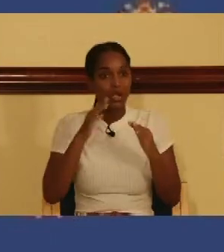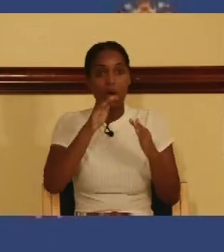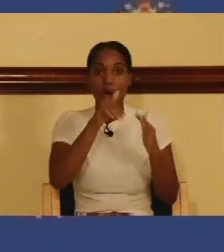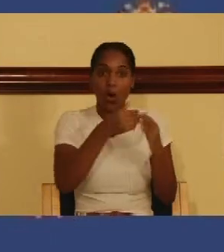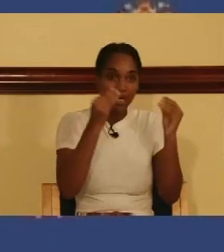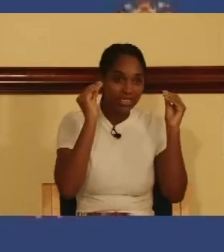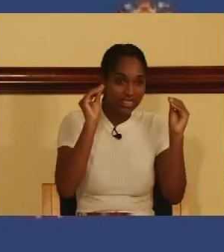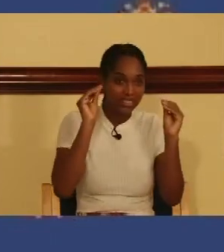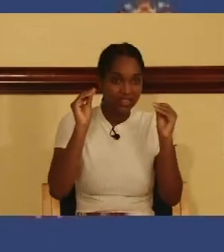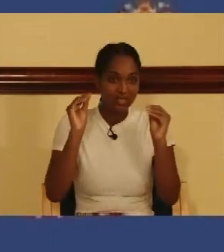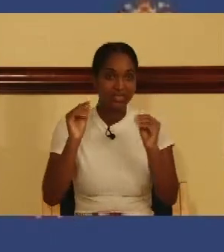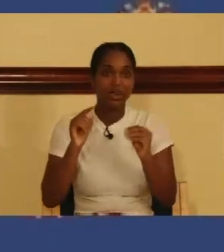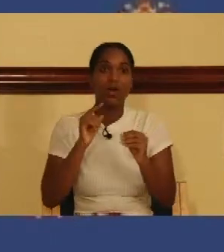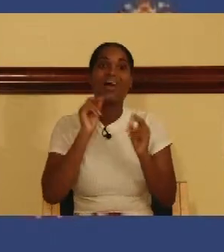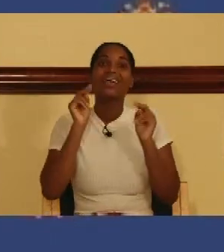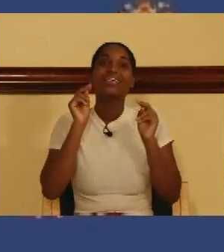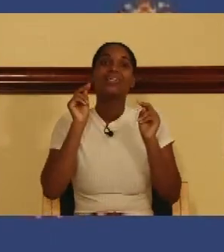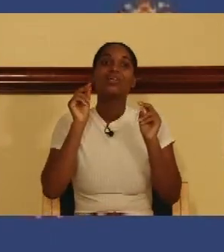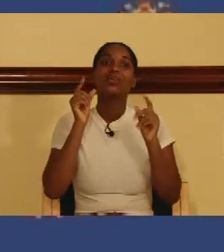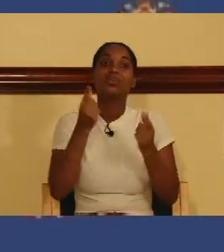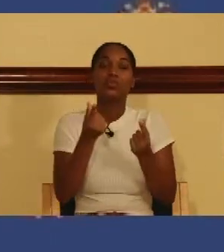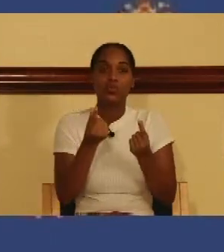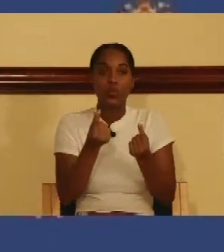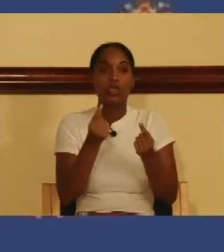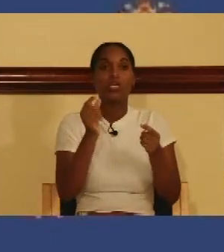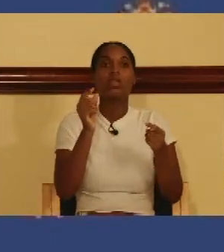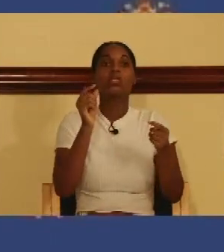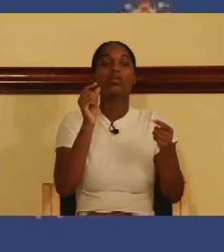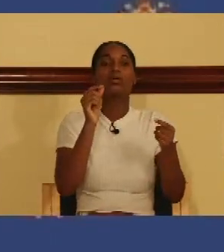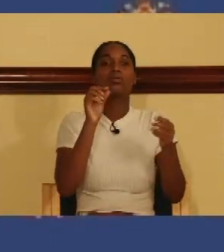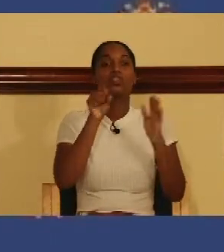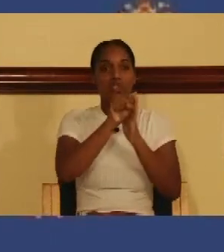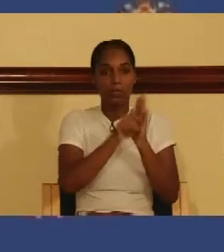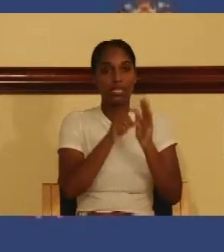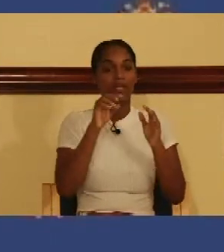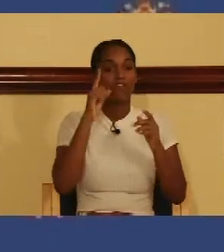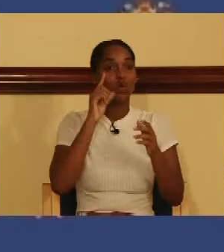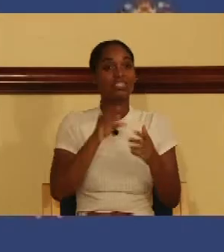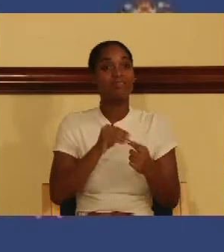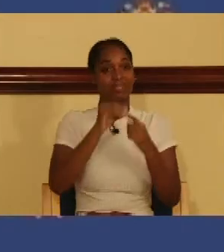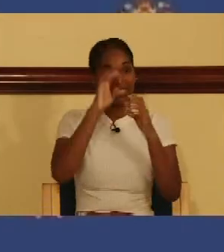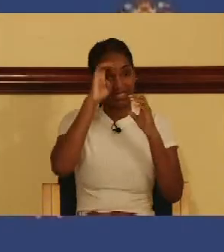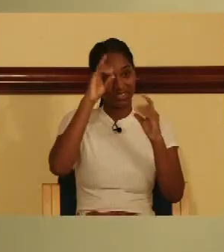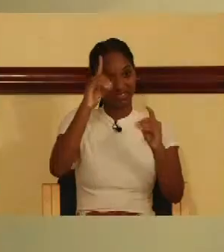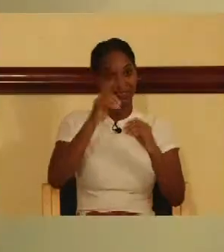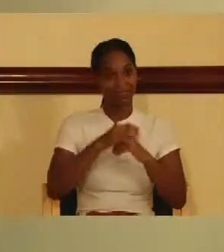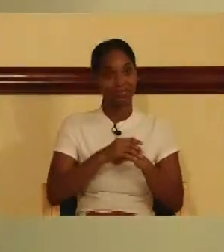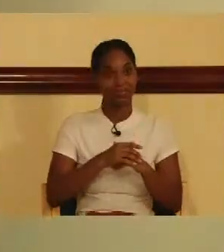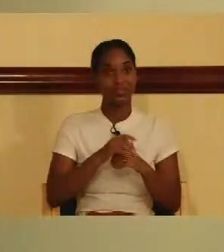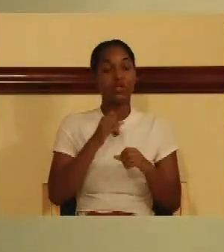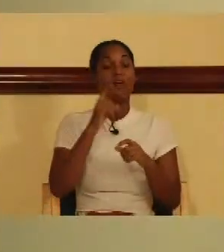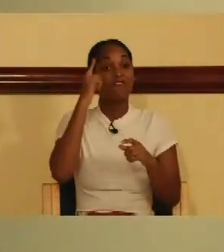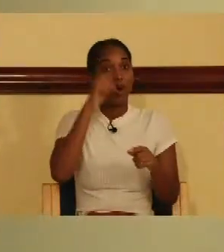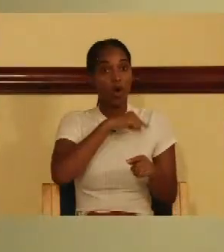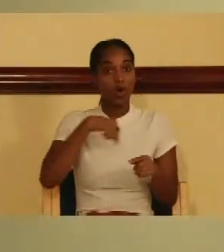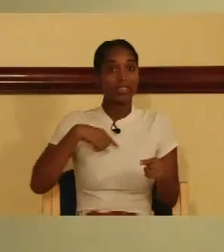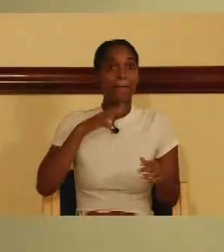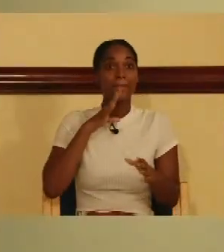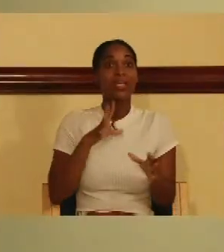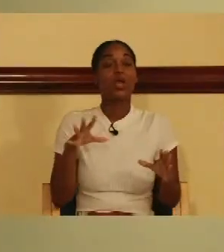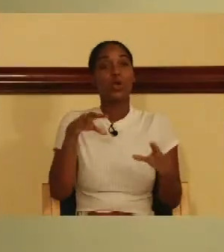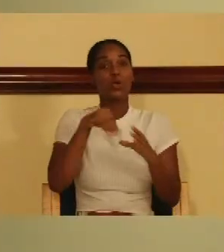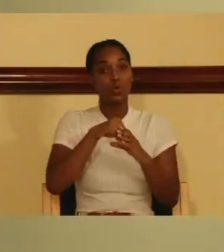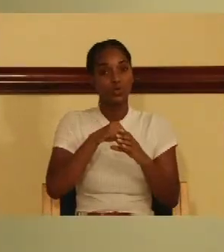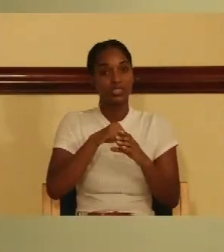in training are now doing courses in special education, because we realize that for us to be inclusive, it cannot just be